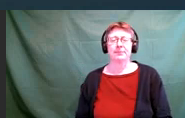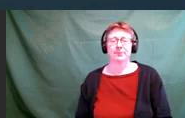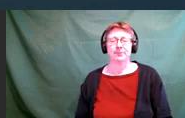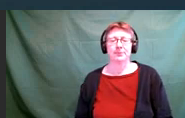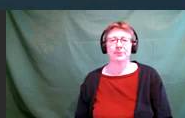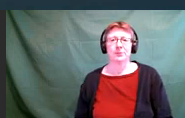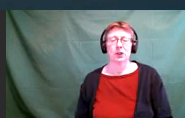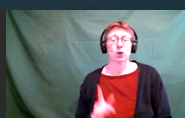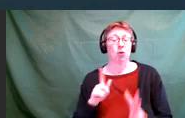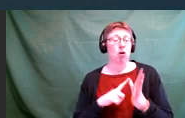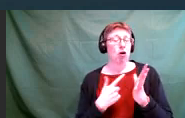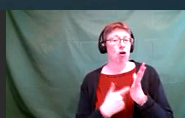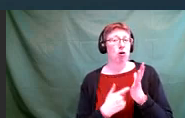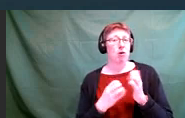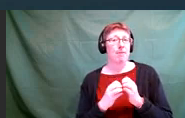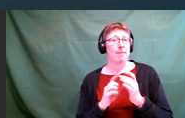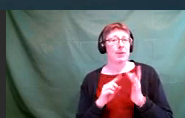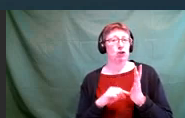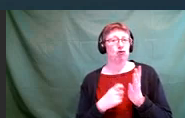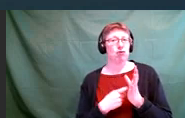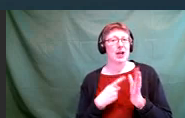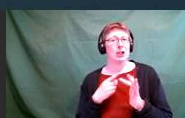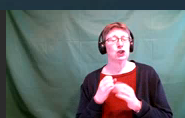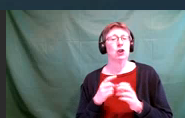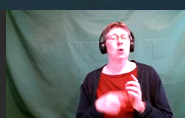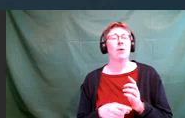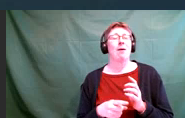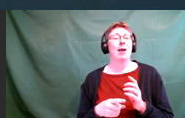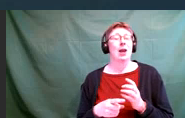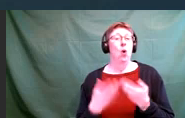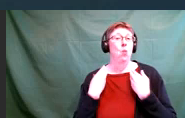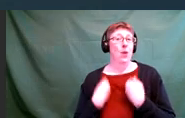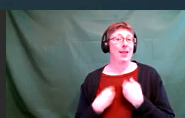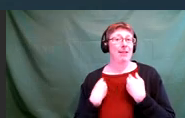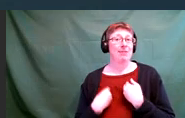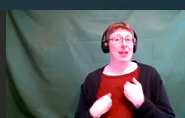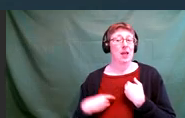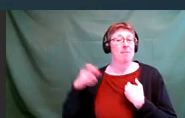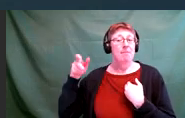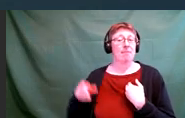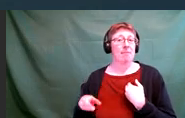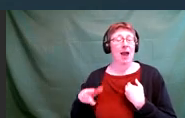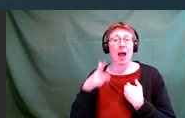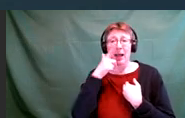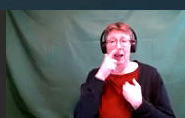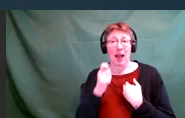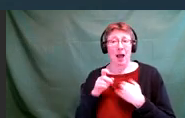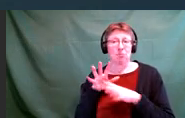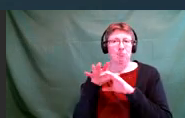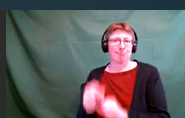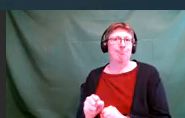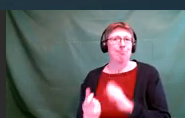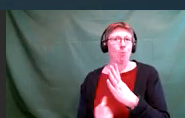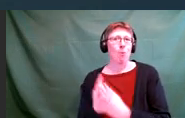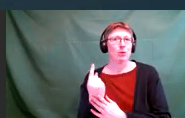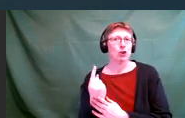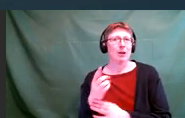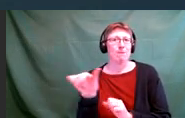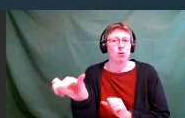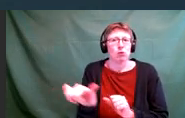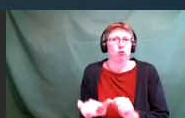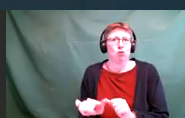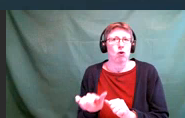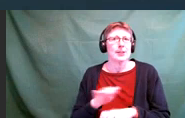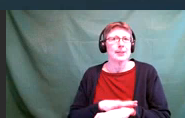So arbitrage is where high wealth individuals can take opportunities of